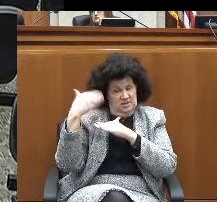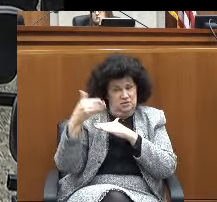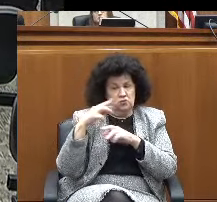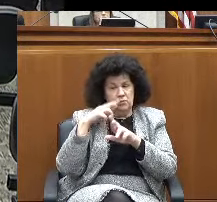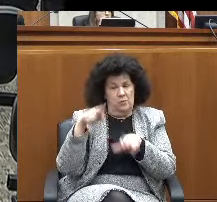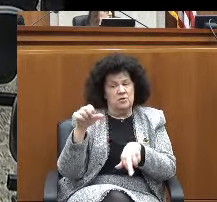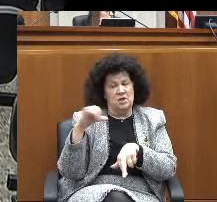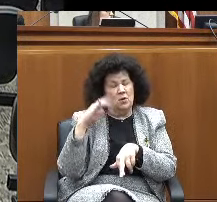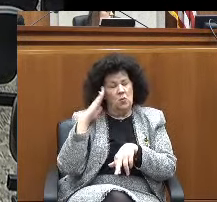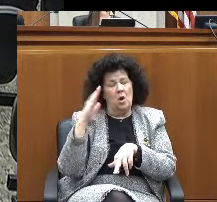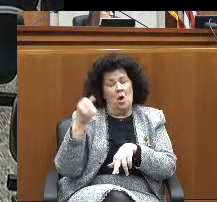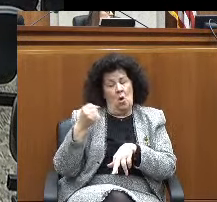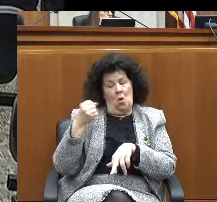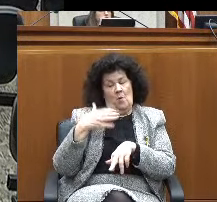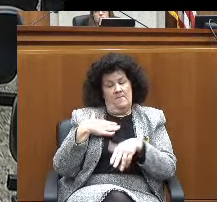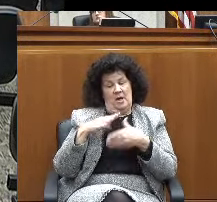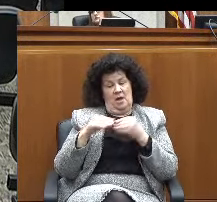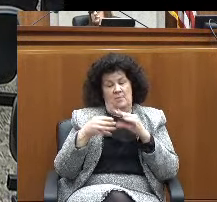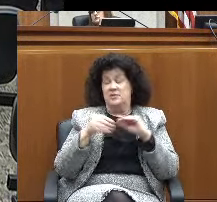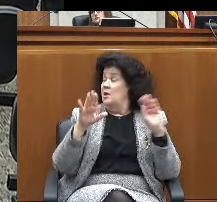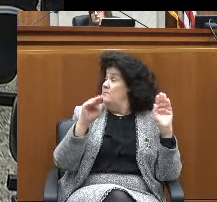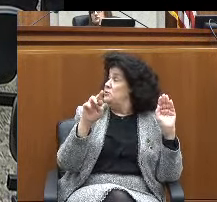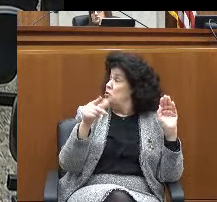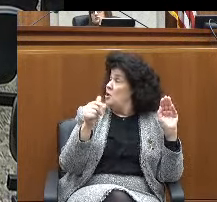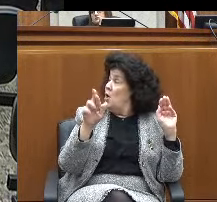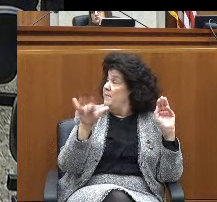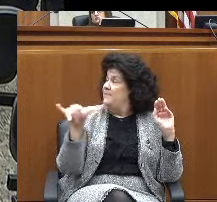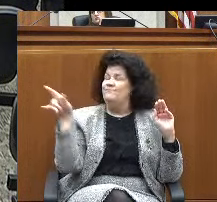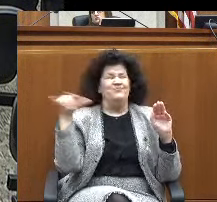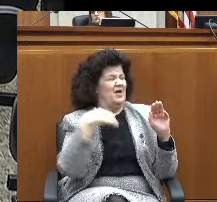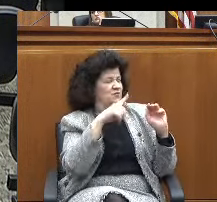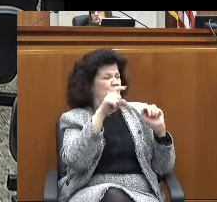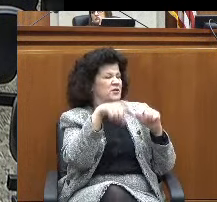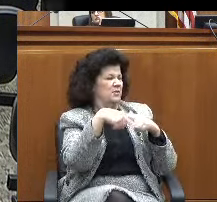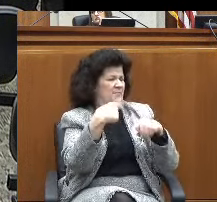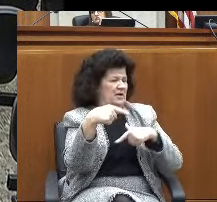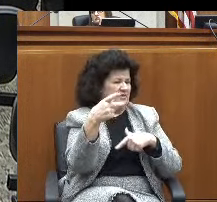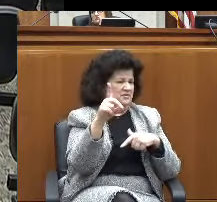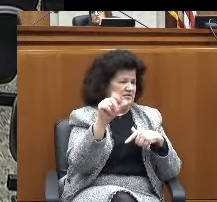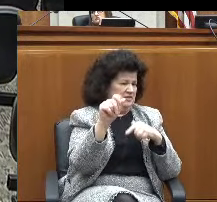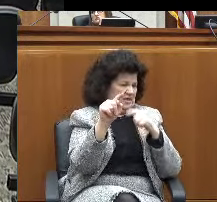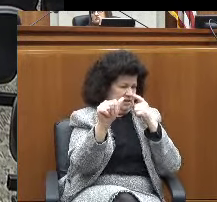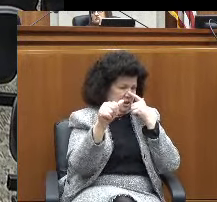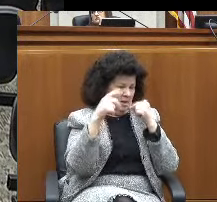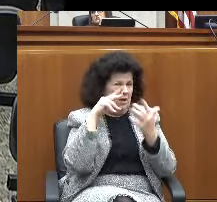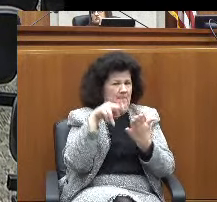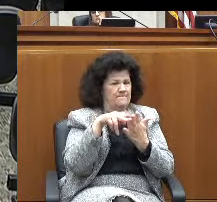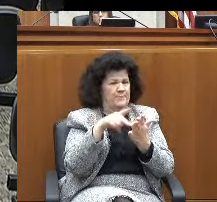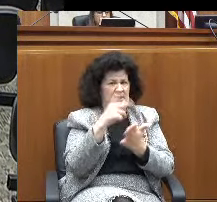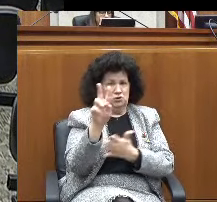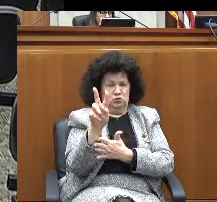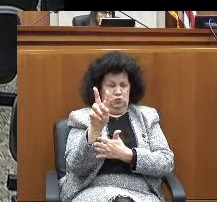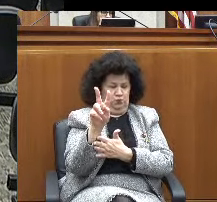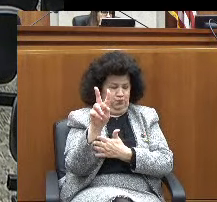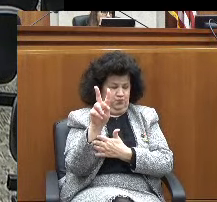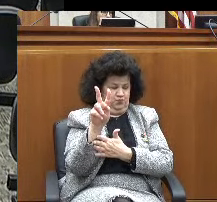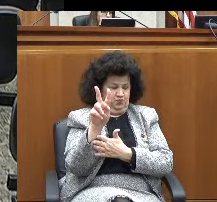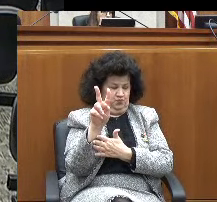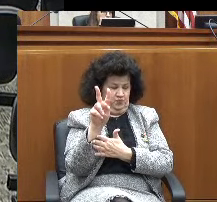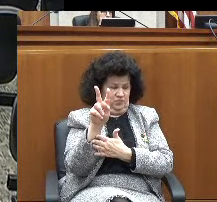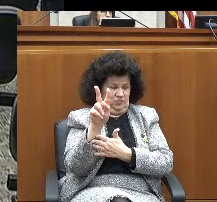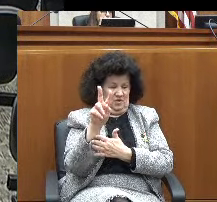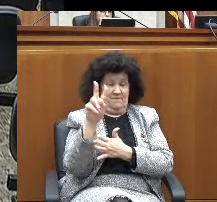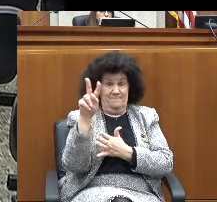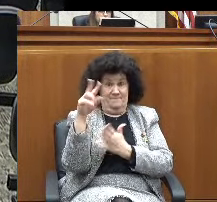Okay, Mr. Harvey. Yes, I have a question about the data. On page 2, in the